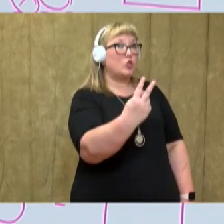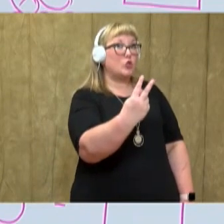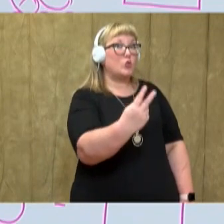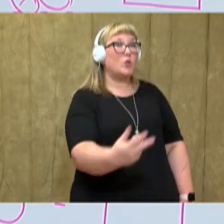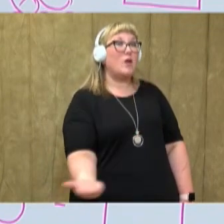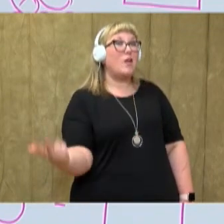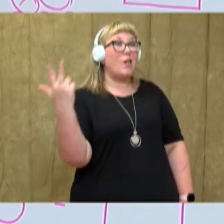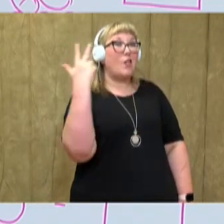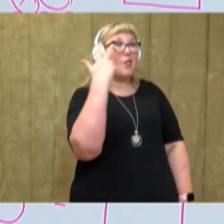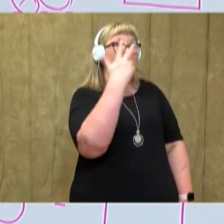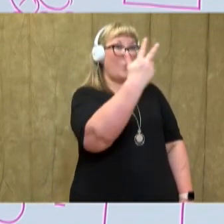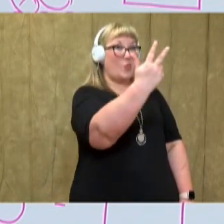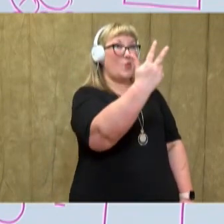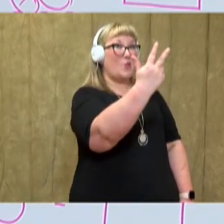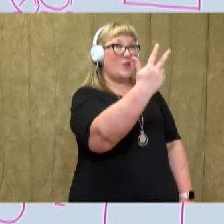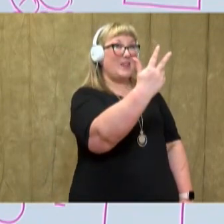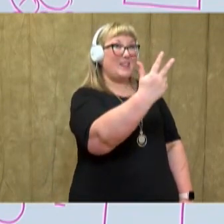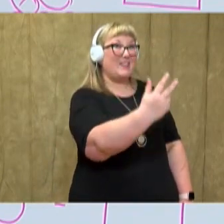2,